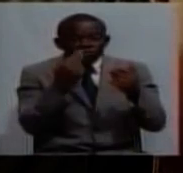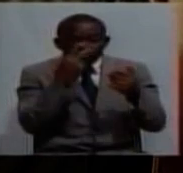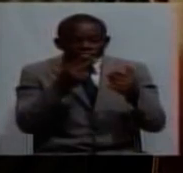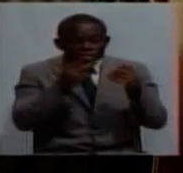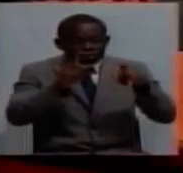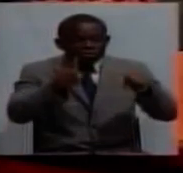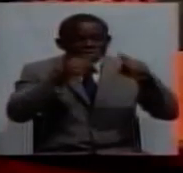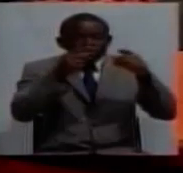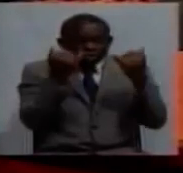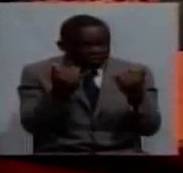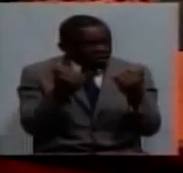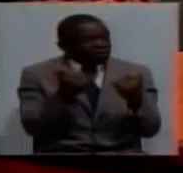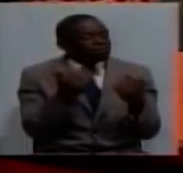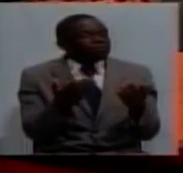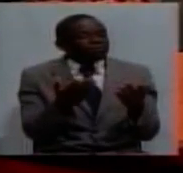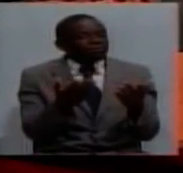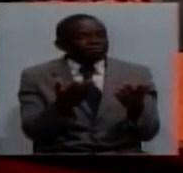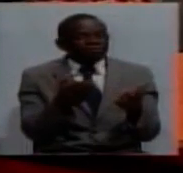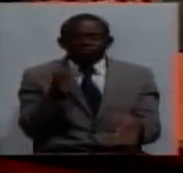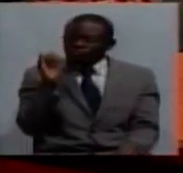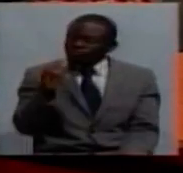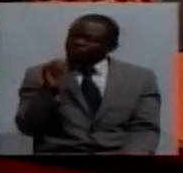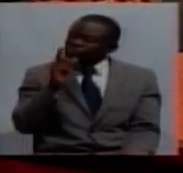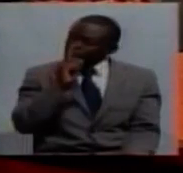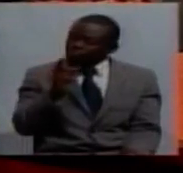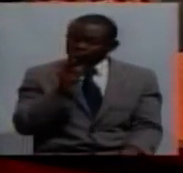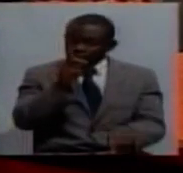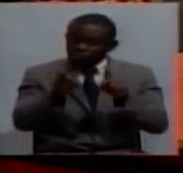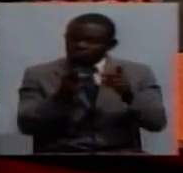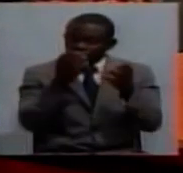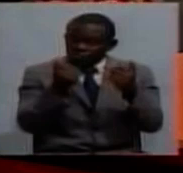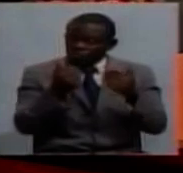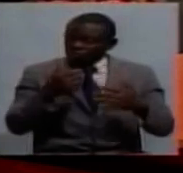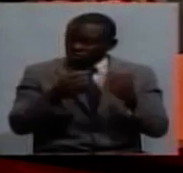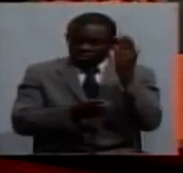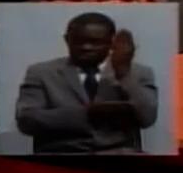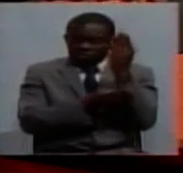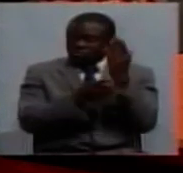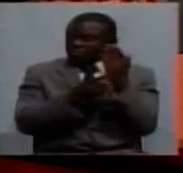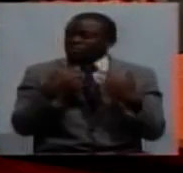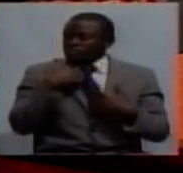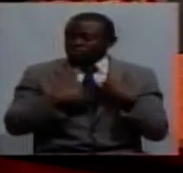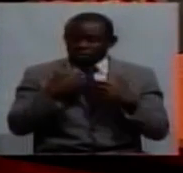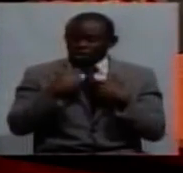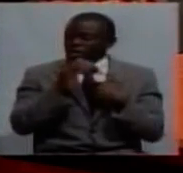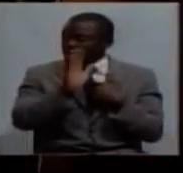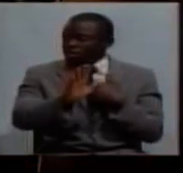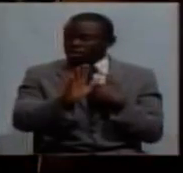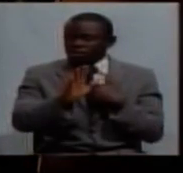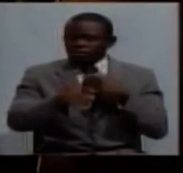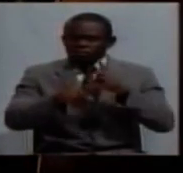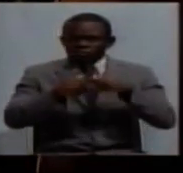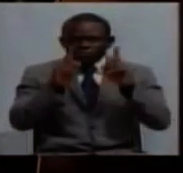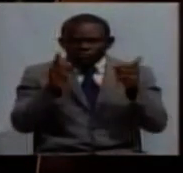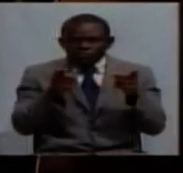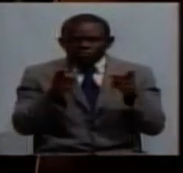person out there wants tangible results. But you can only have results if you have sat down and thought